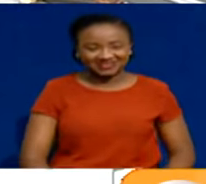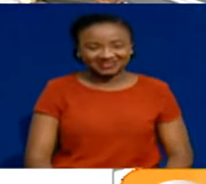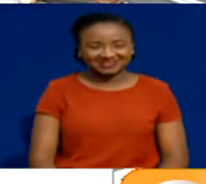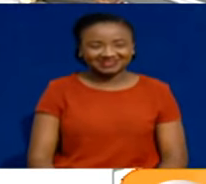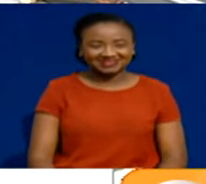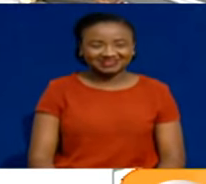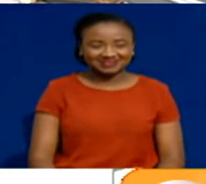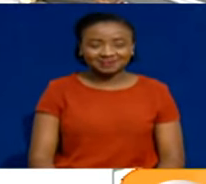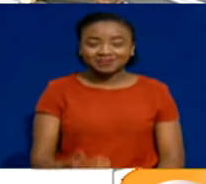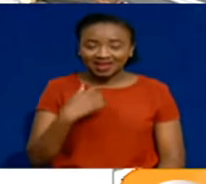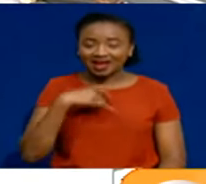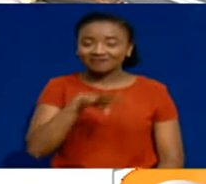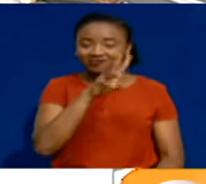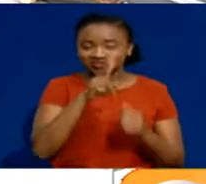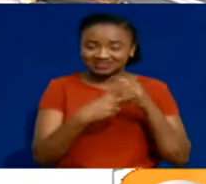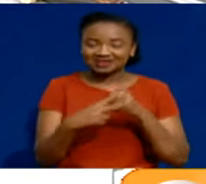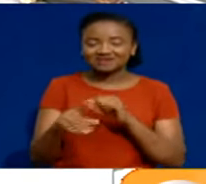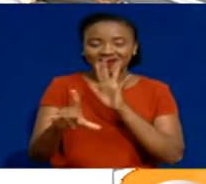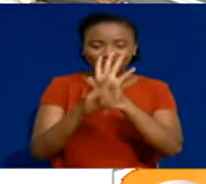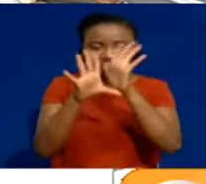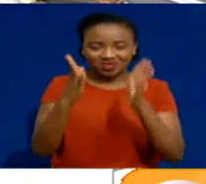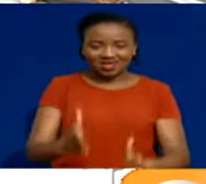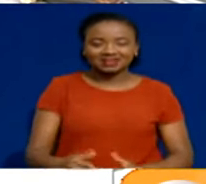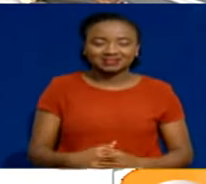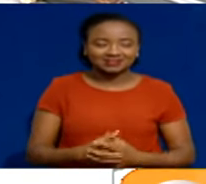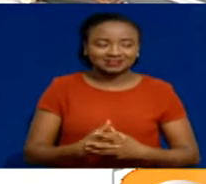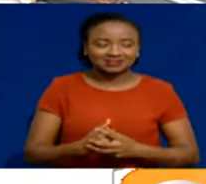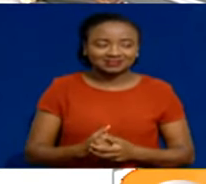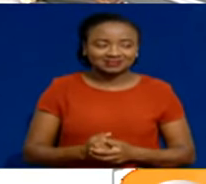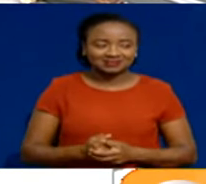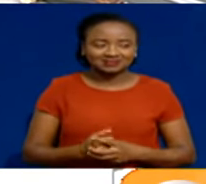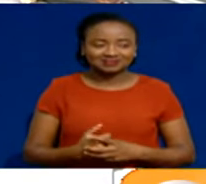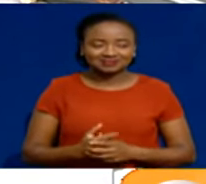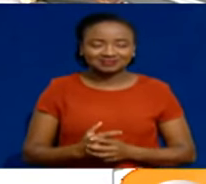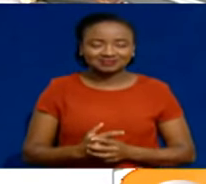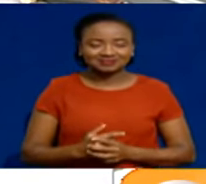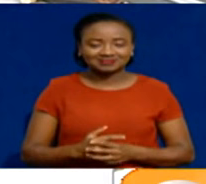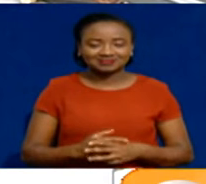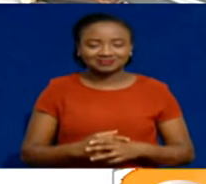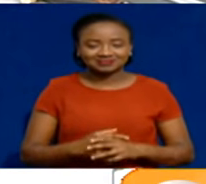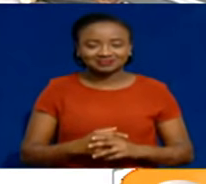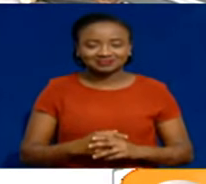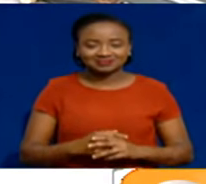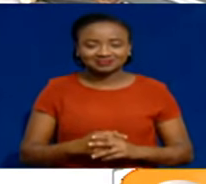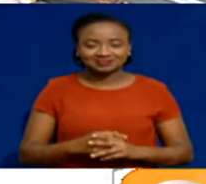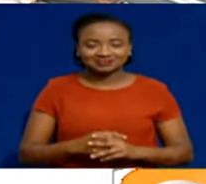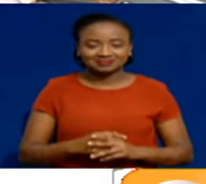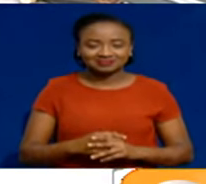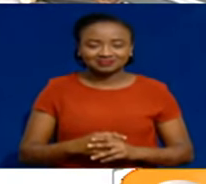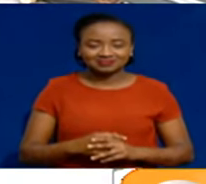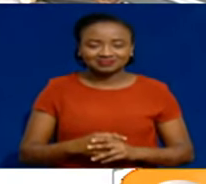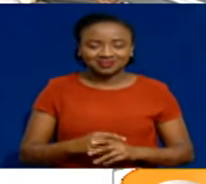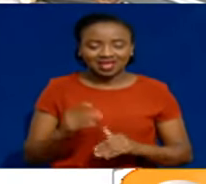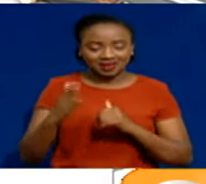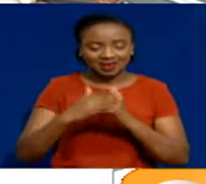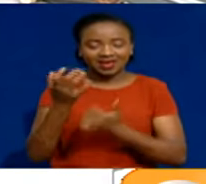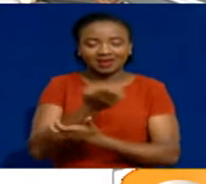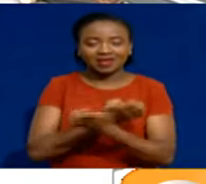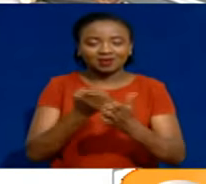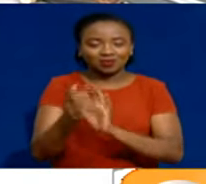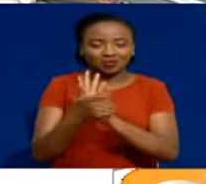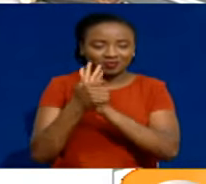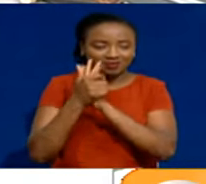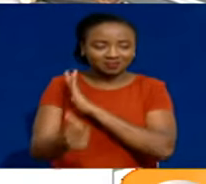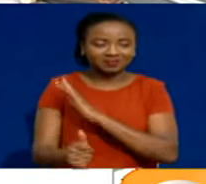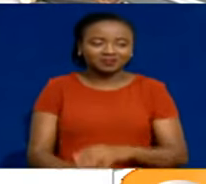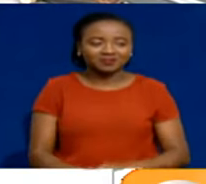With 47 lawyers and 30 economists. Mm. Yeah, solidarity building. Okay. And all